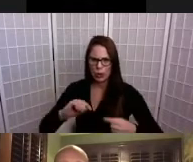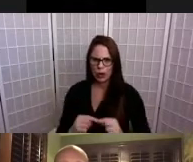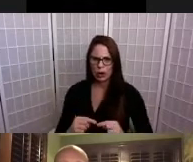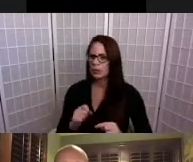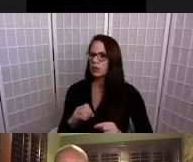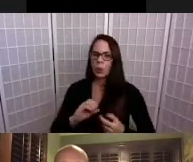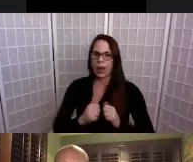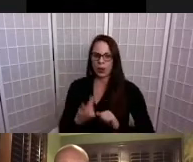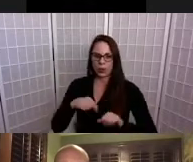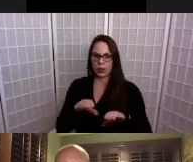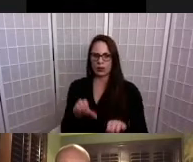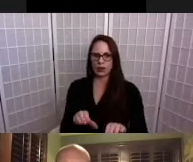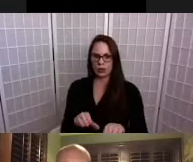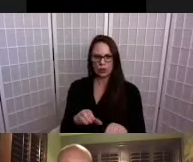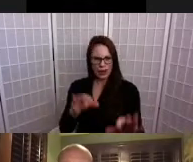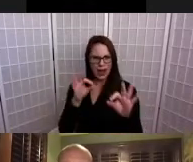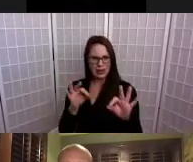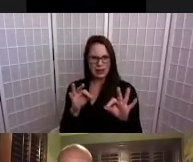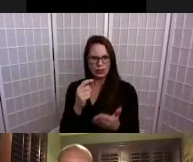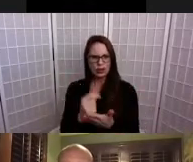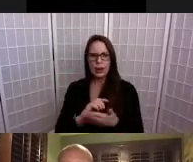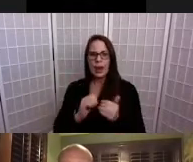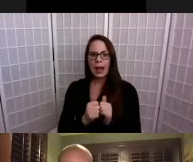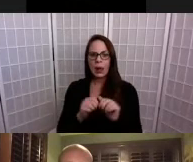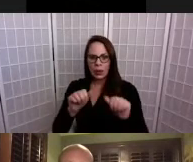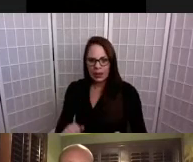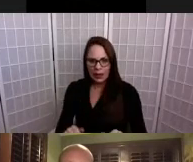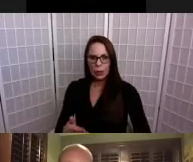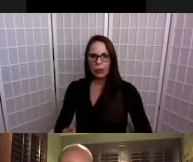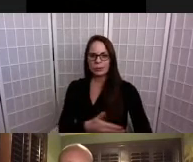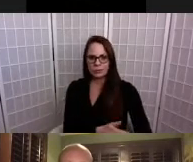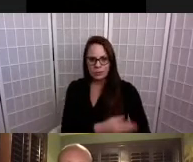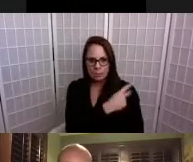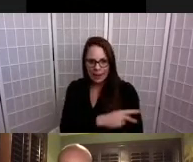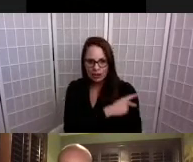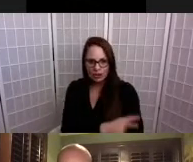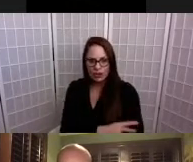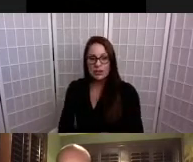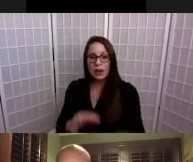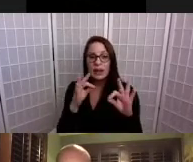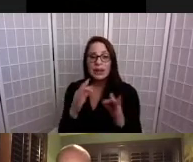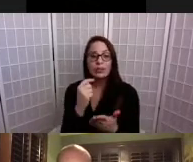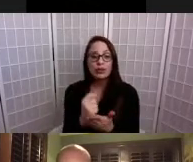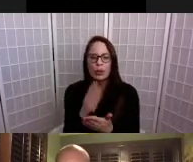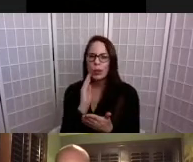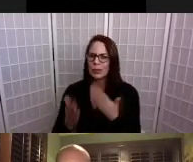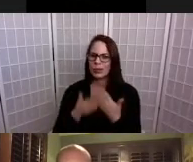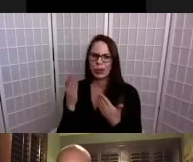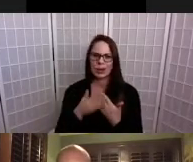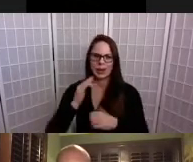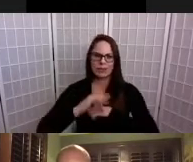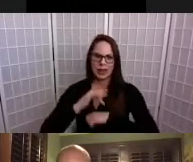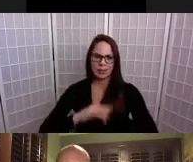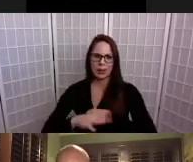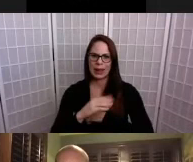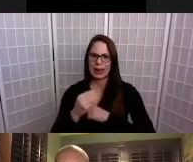the ideal treatment? How can we get patients better? The ideal treatment would be readily available and